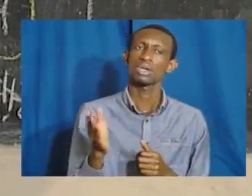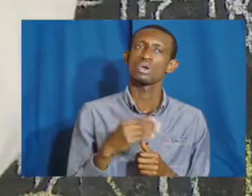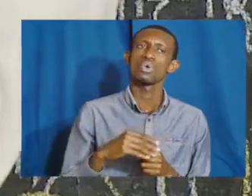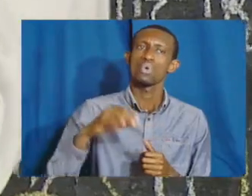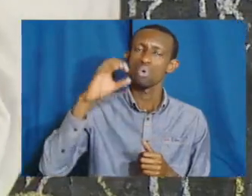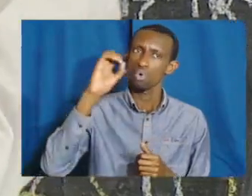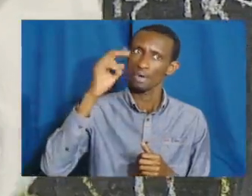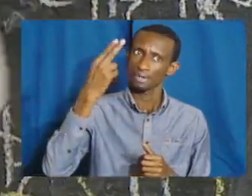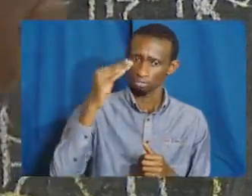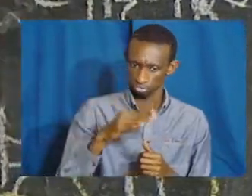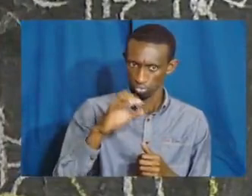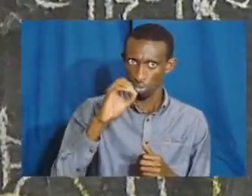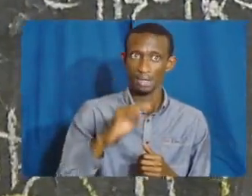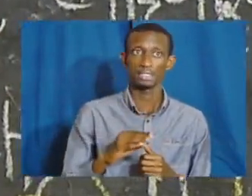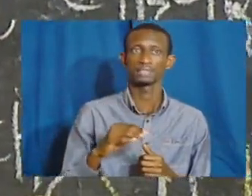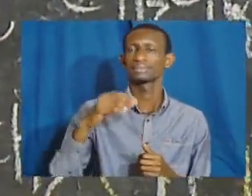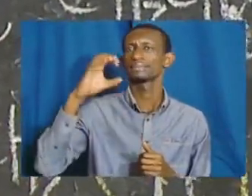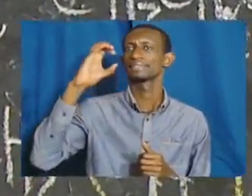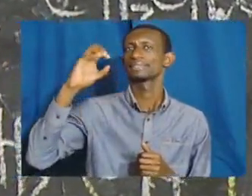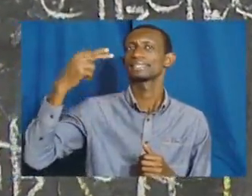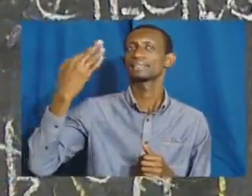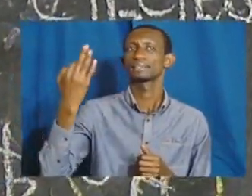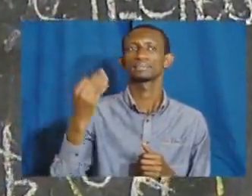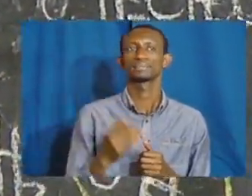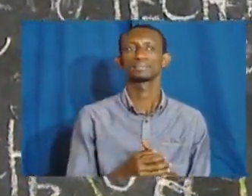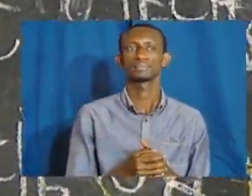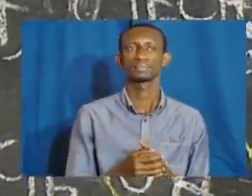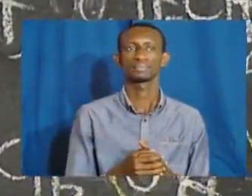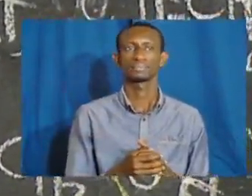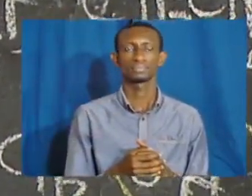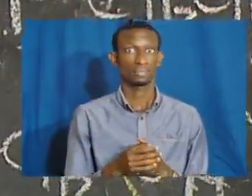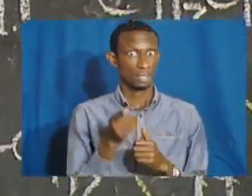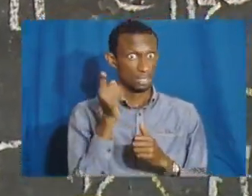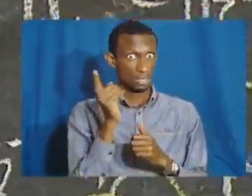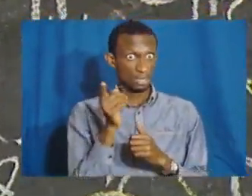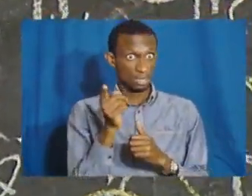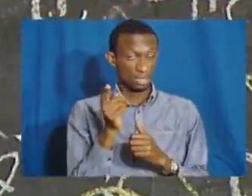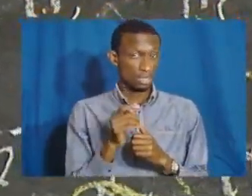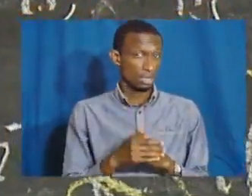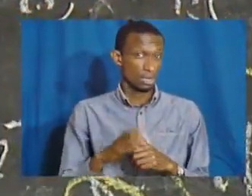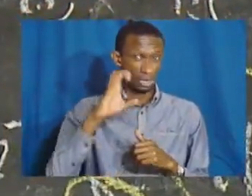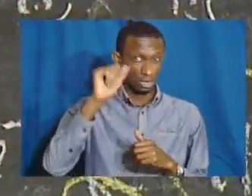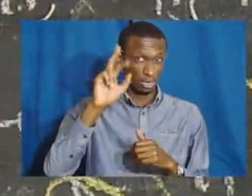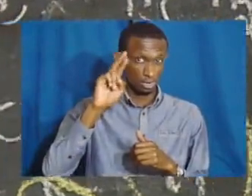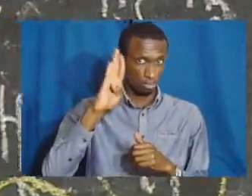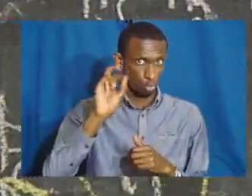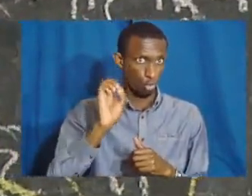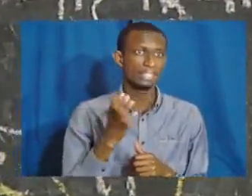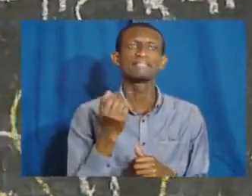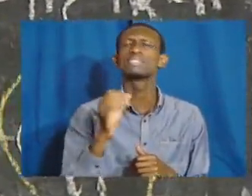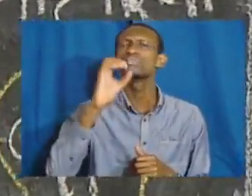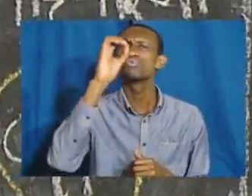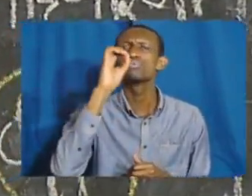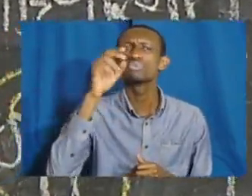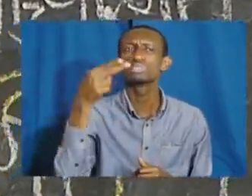here, and then you have CH3. Look at this. The carbon containing the OH has